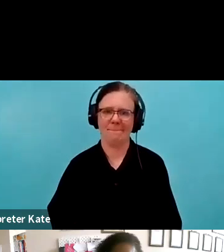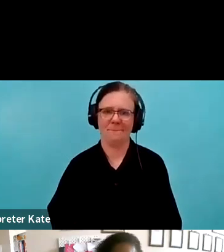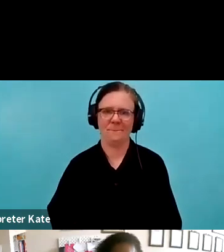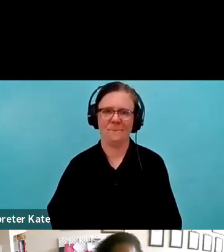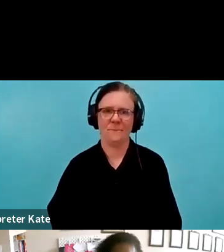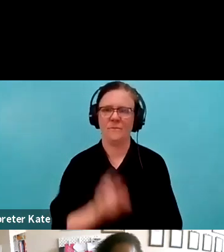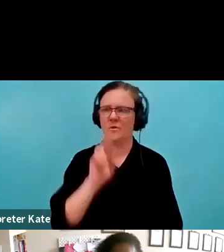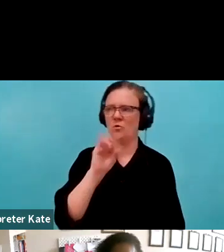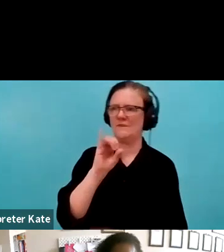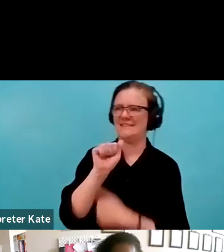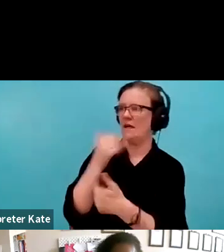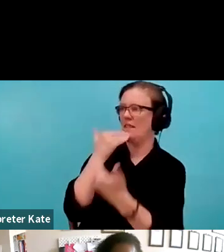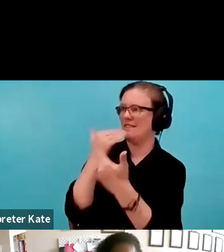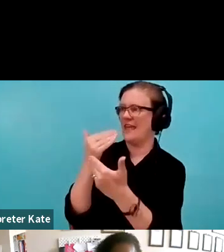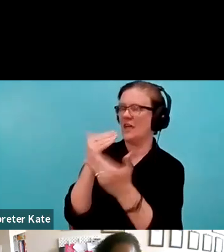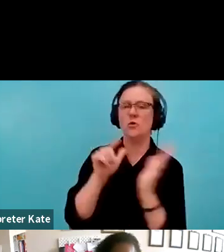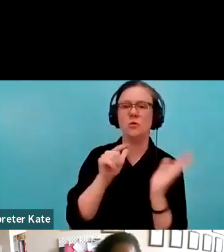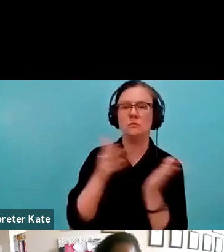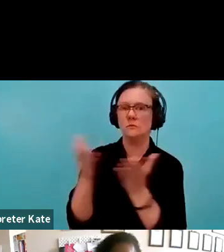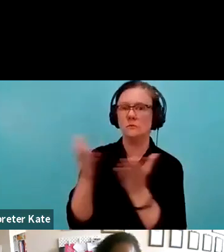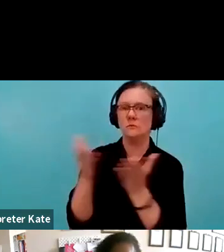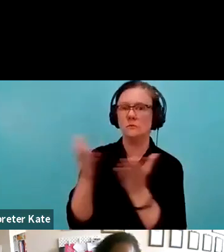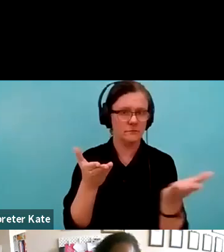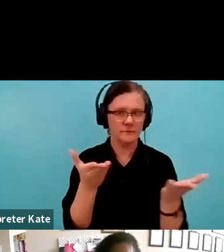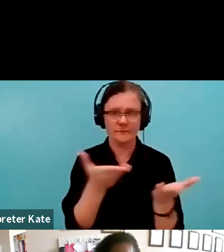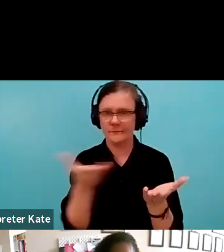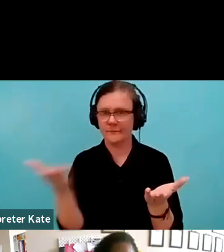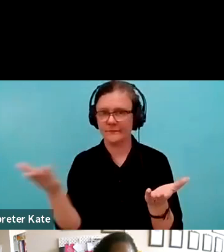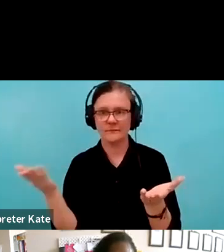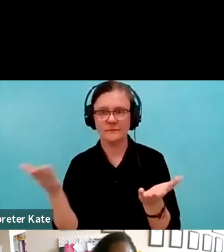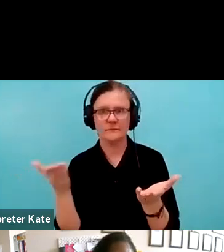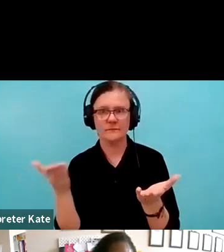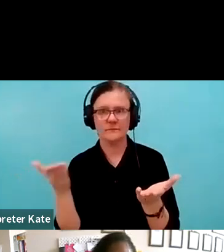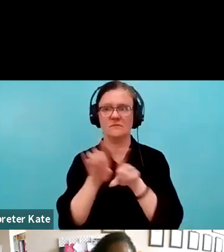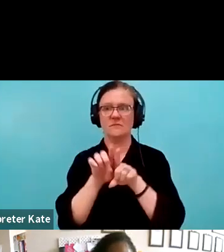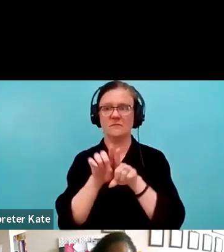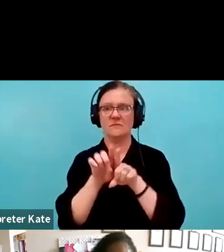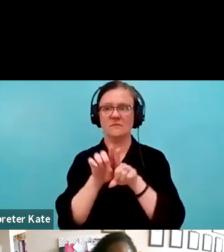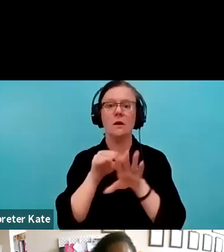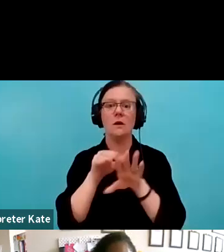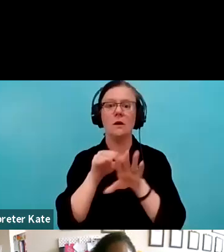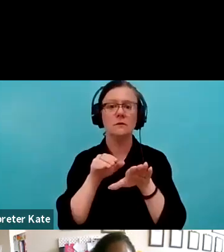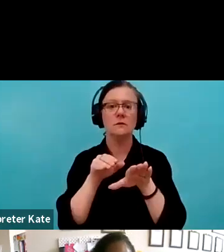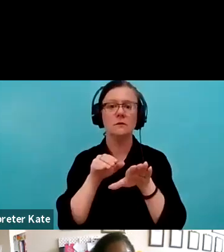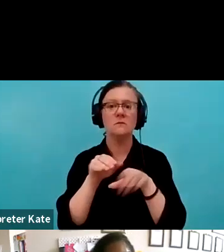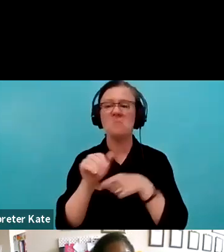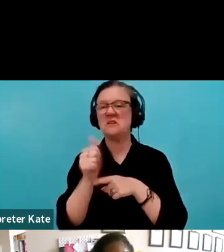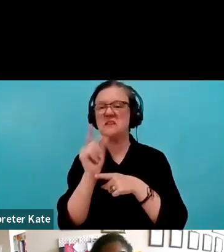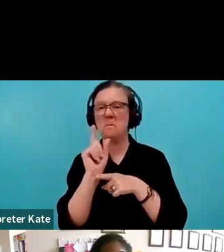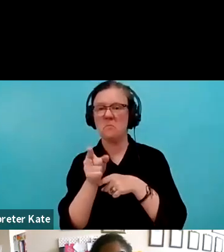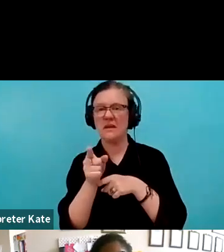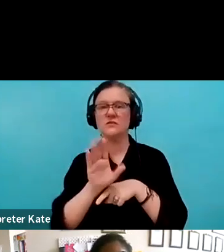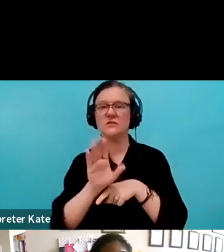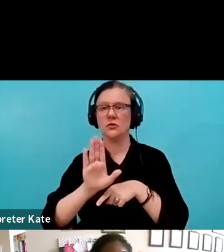Thank you. I'm going to go to the next panelist who wants to jump in with a quick reminder to the audience that in about 10 minutes, we'll